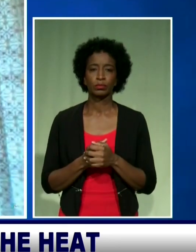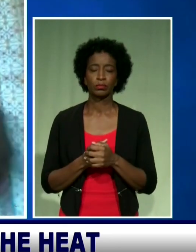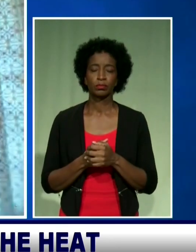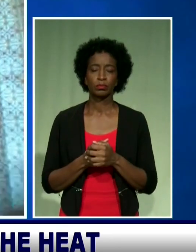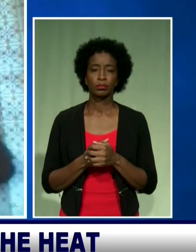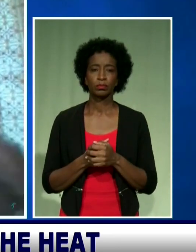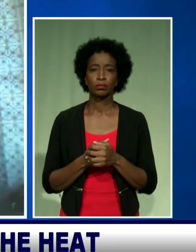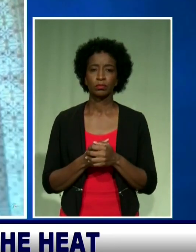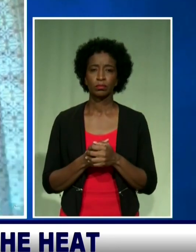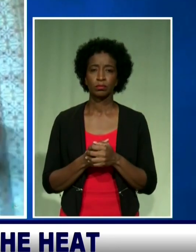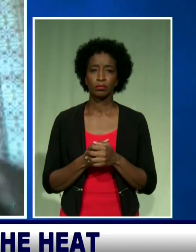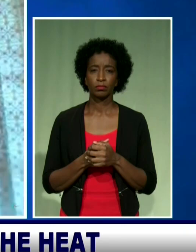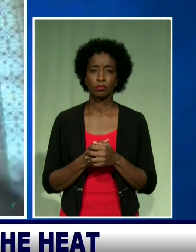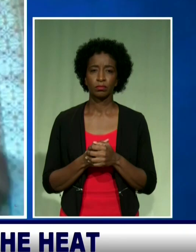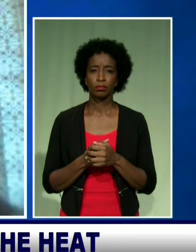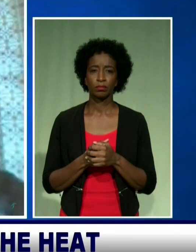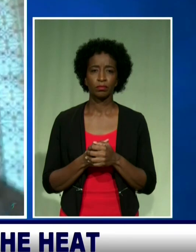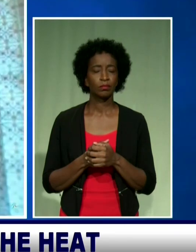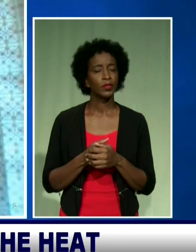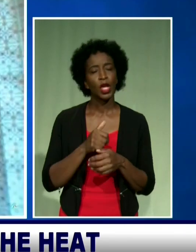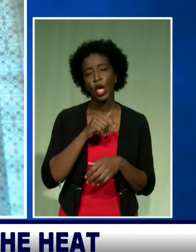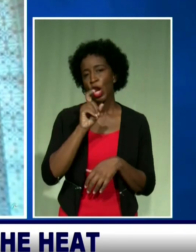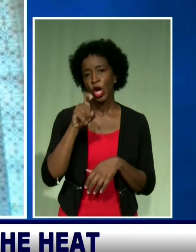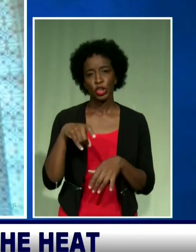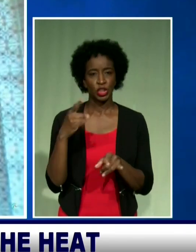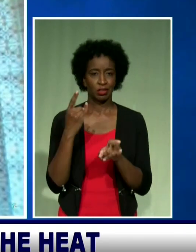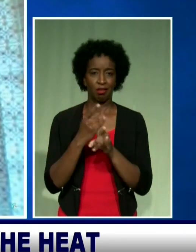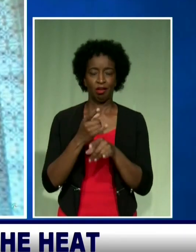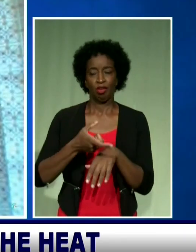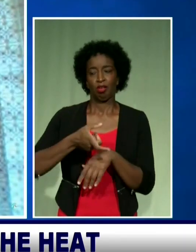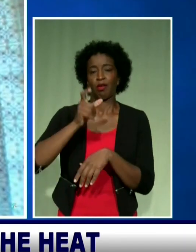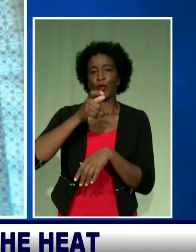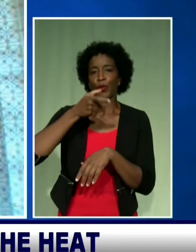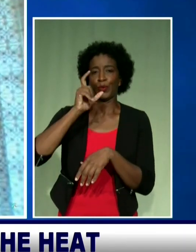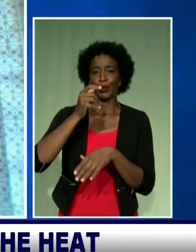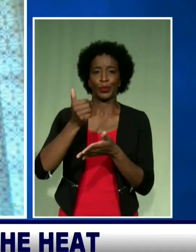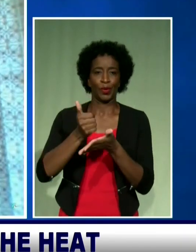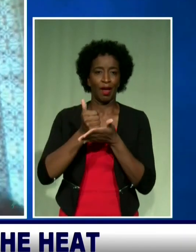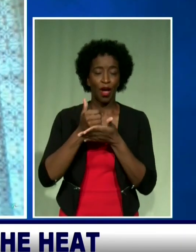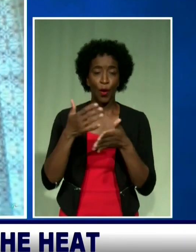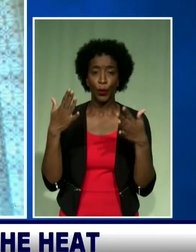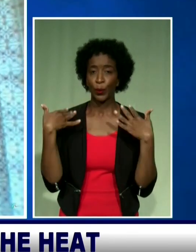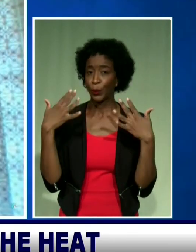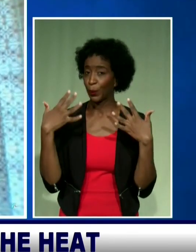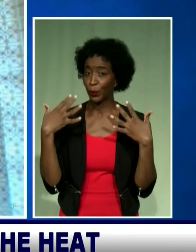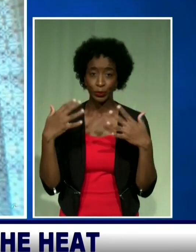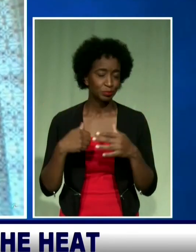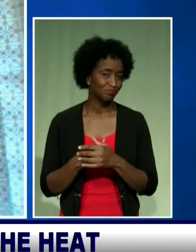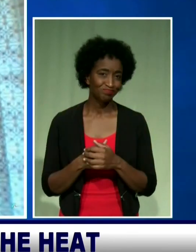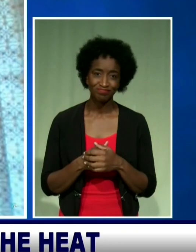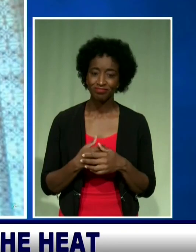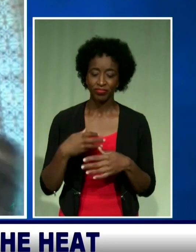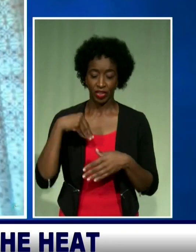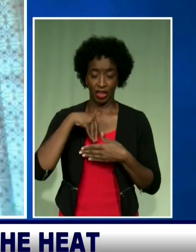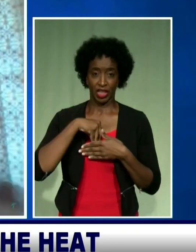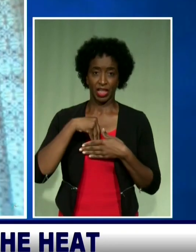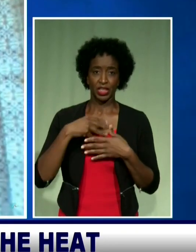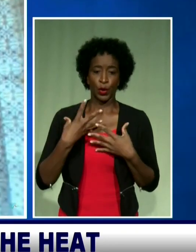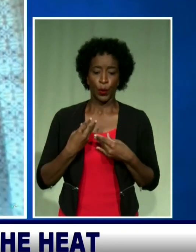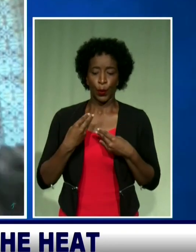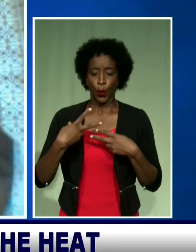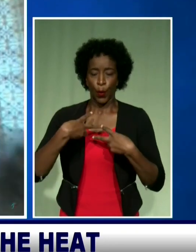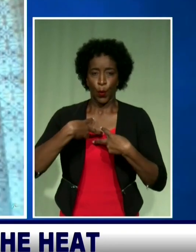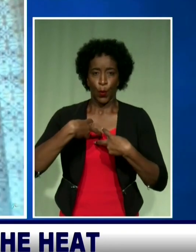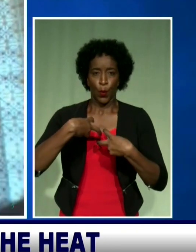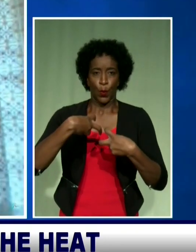as we want to definitely avoid the alcohol. You know, alcohol also dehydrates you more, and that puts you more at risk